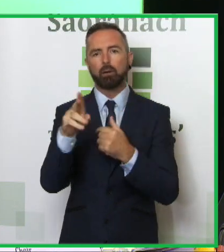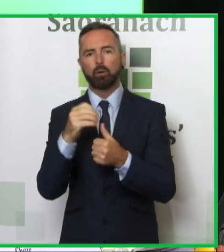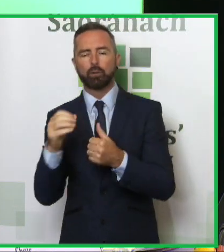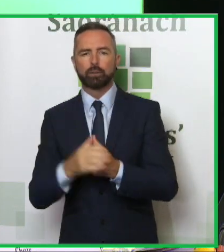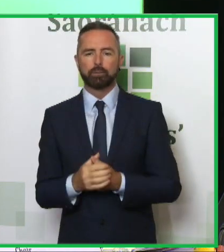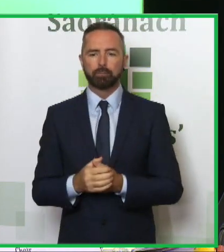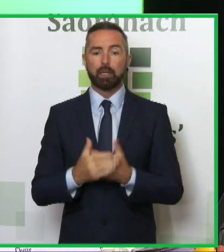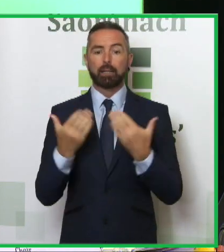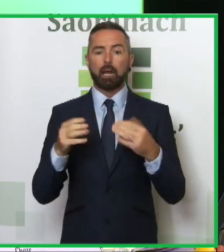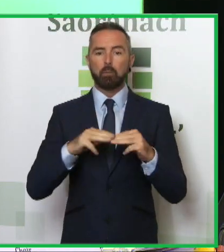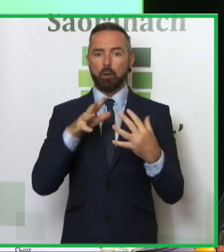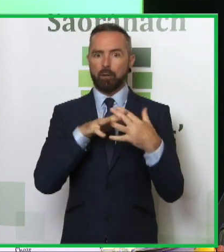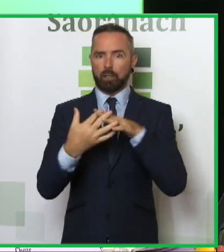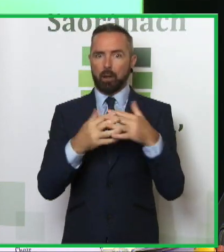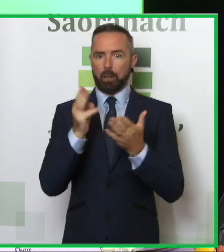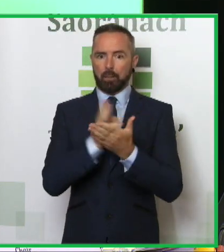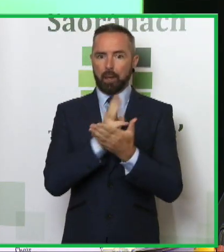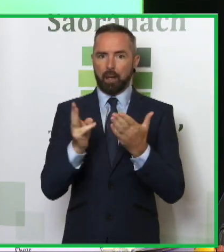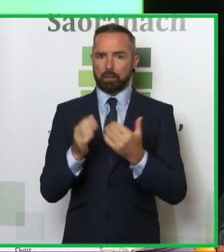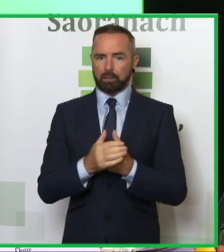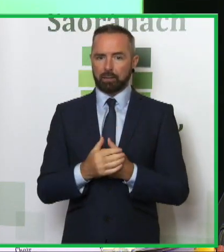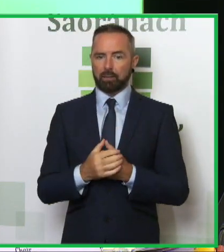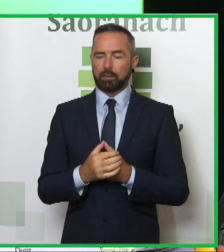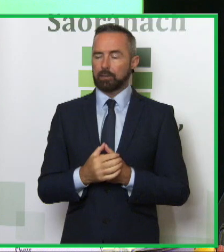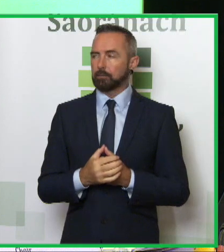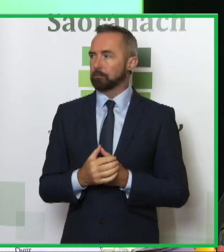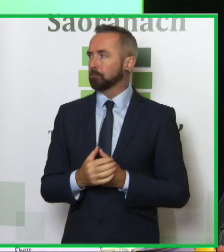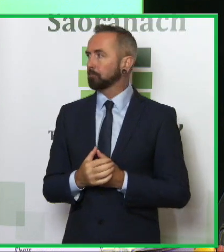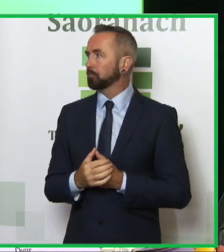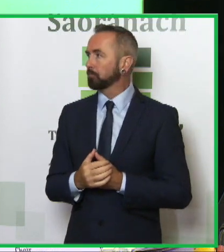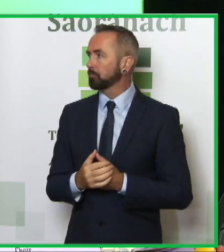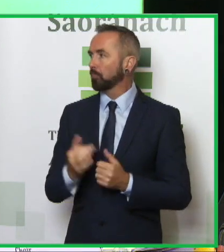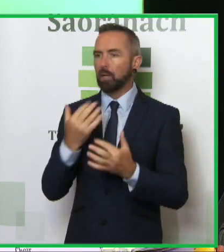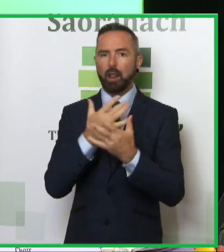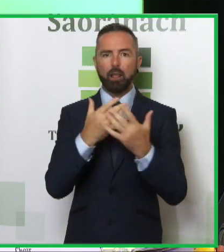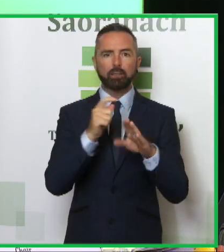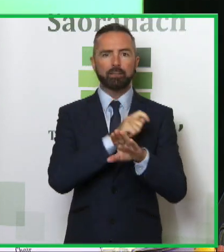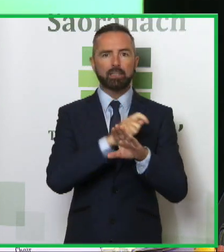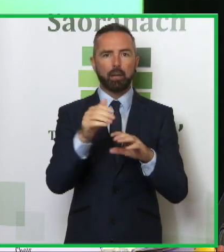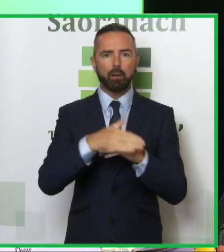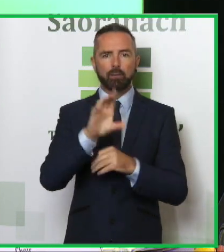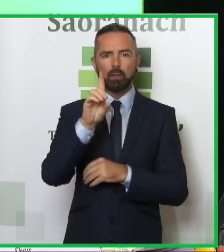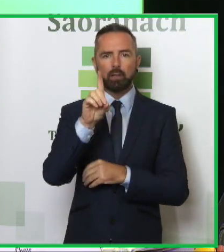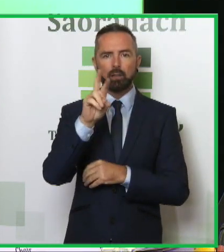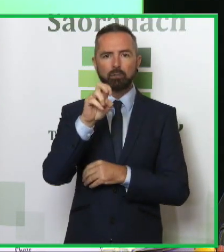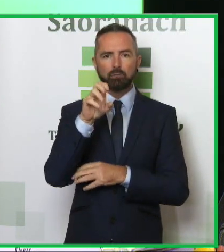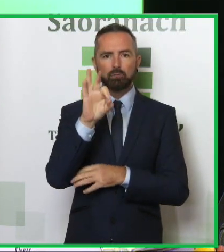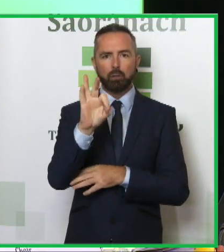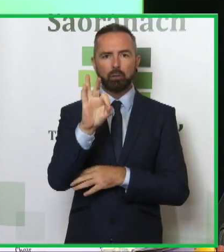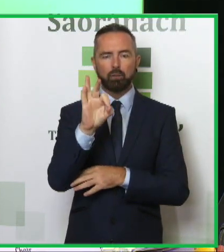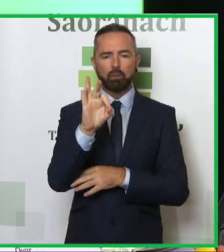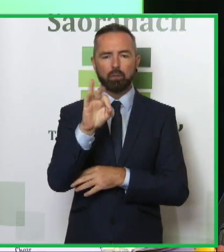complex piece now, because there's a lot of drugs that we'll ask Carl to display in a minute. There's a lot of types of drugs. I think in our